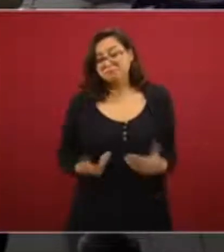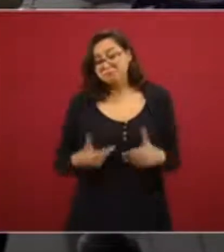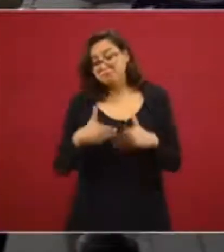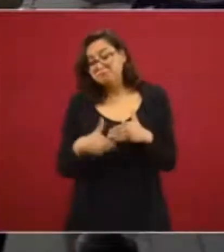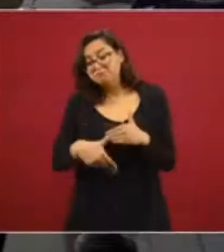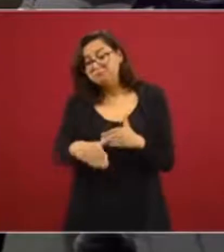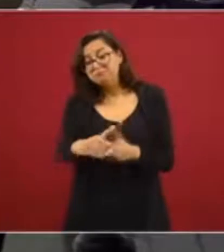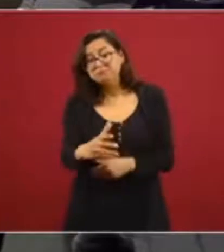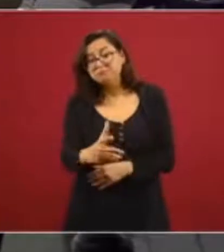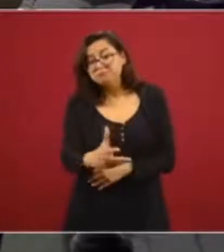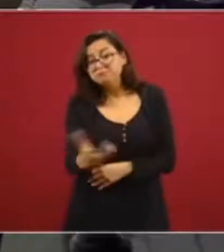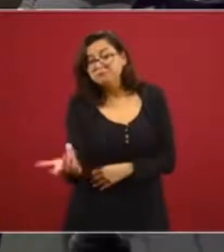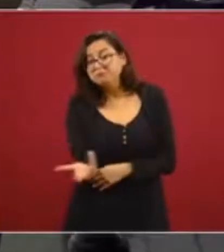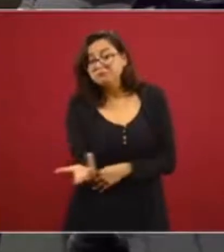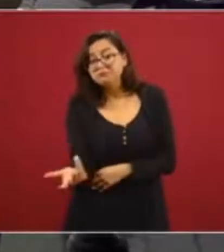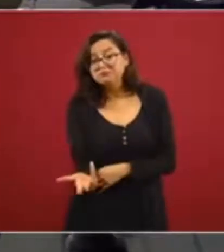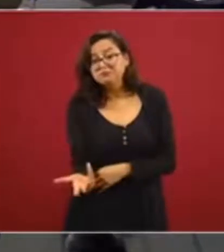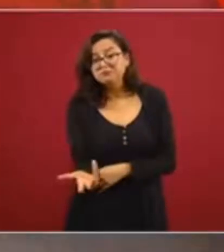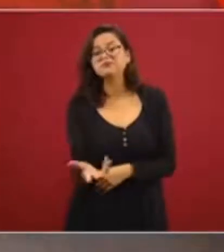Actuar con